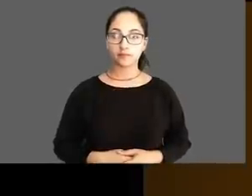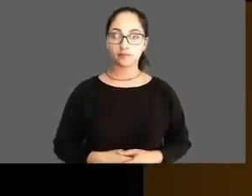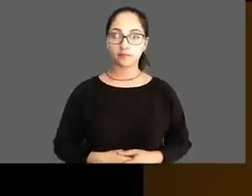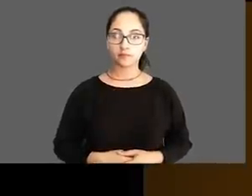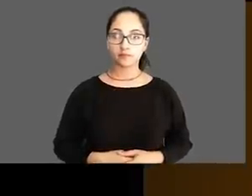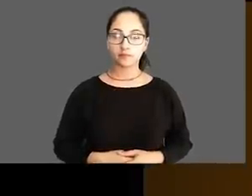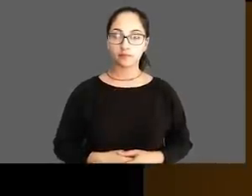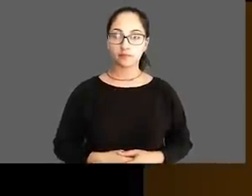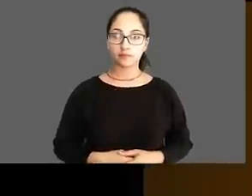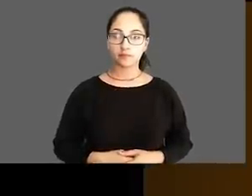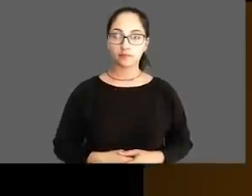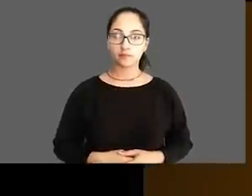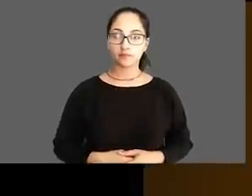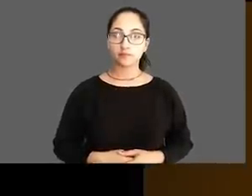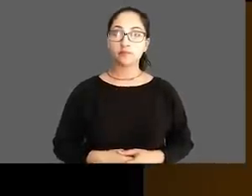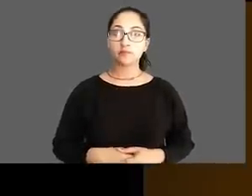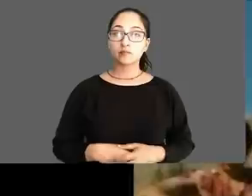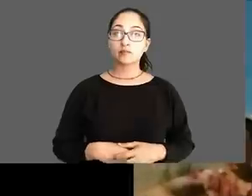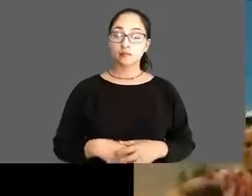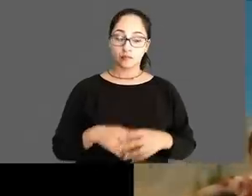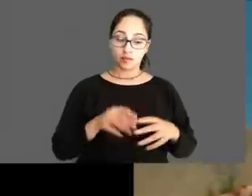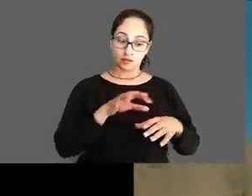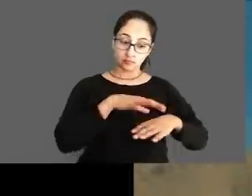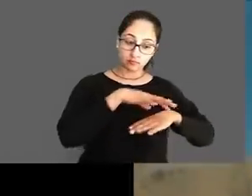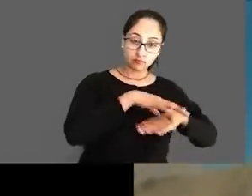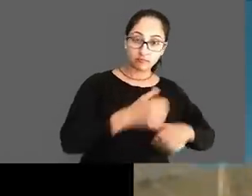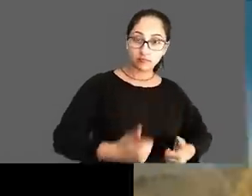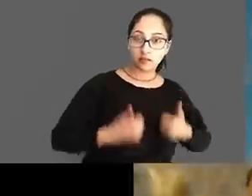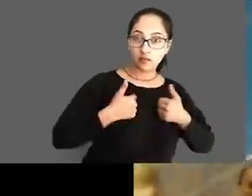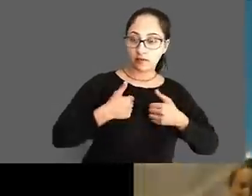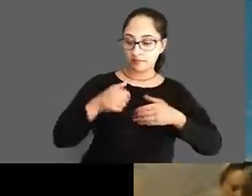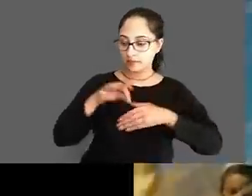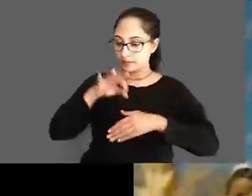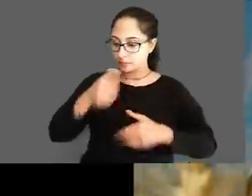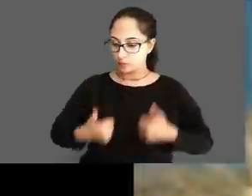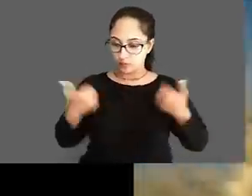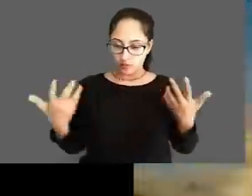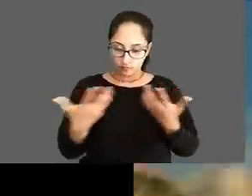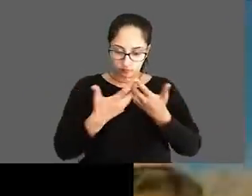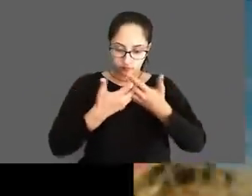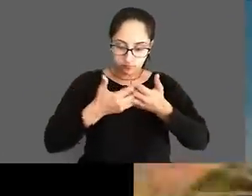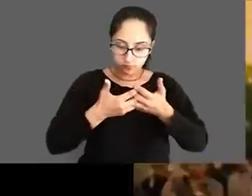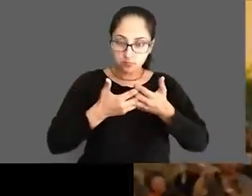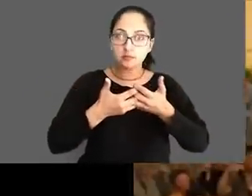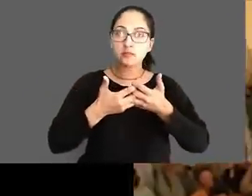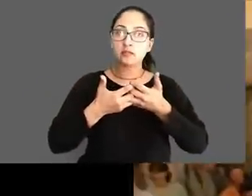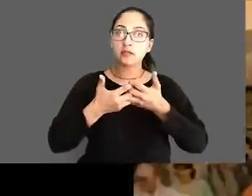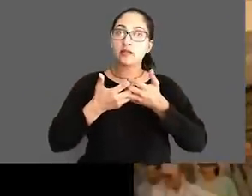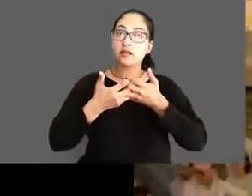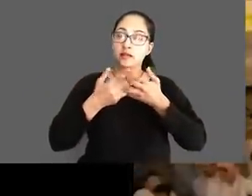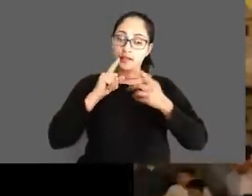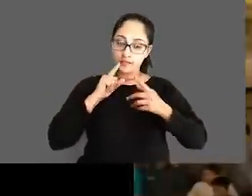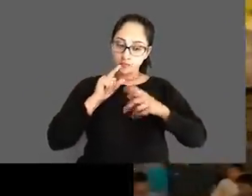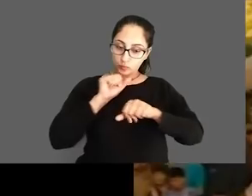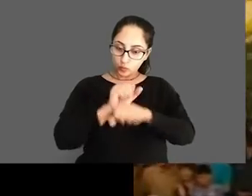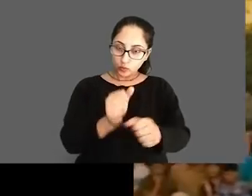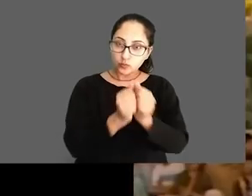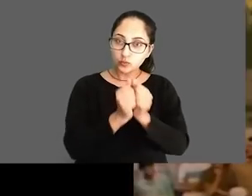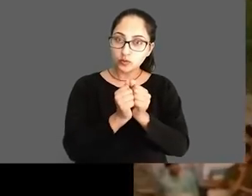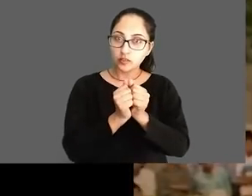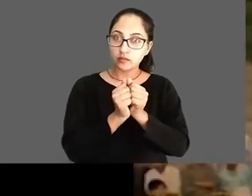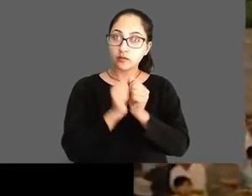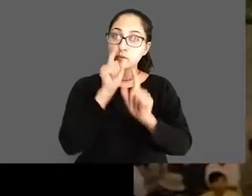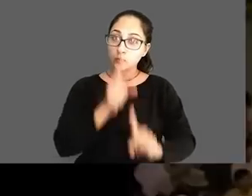an unrelenting effort towards an equitable order where the vulnerable are helped to regain the